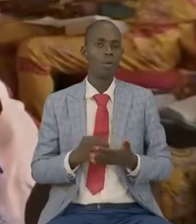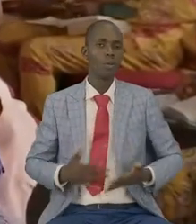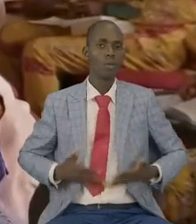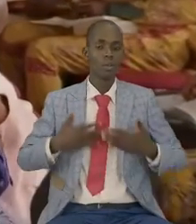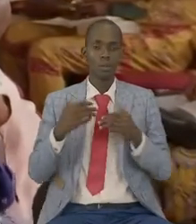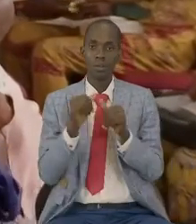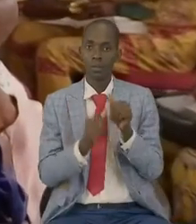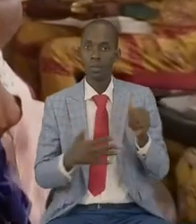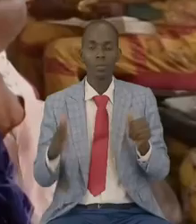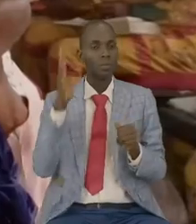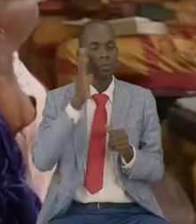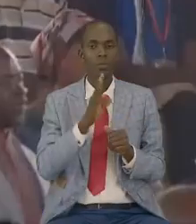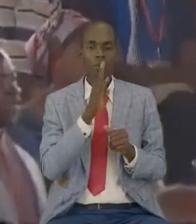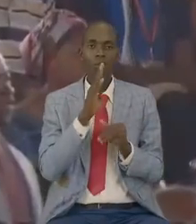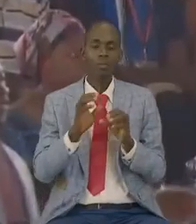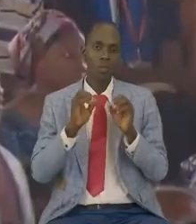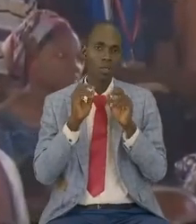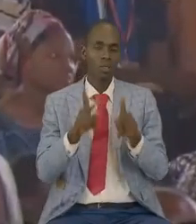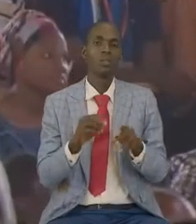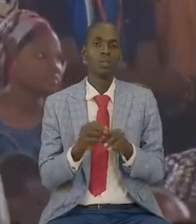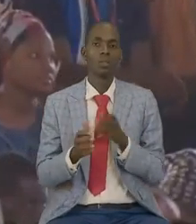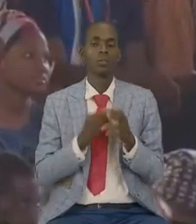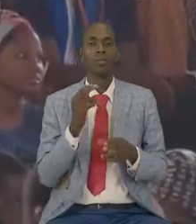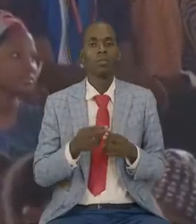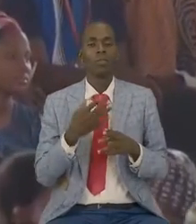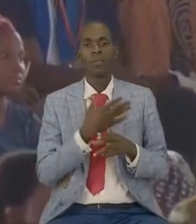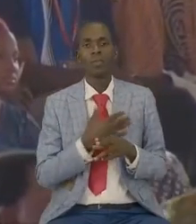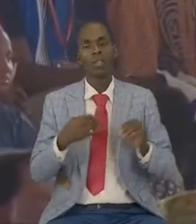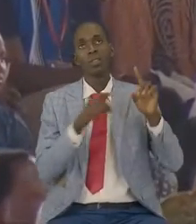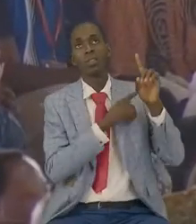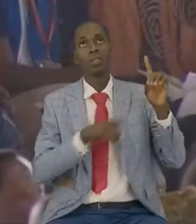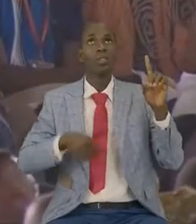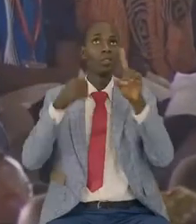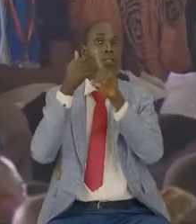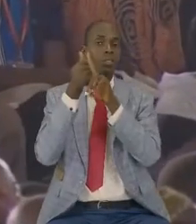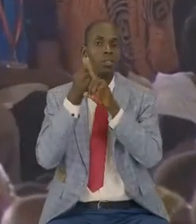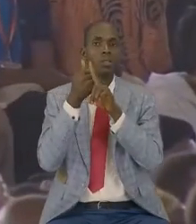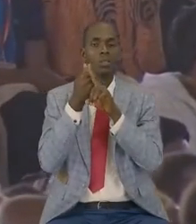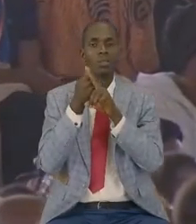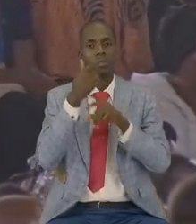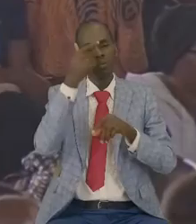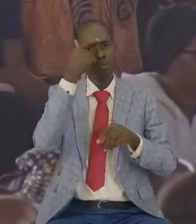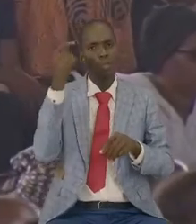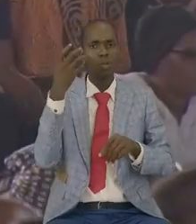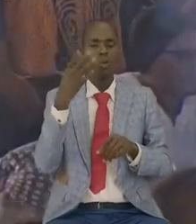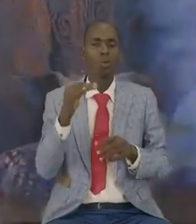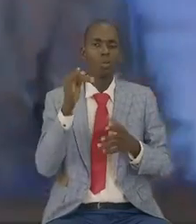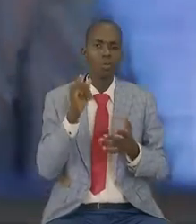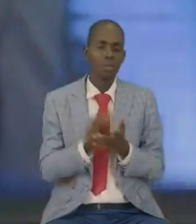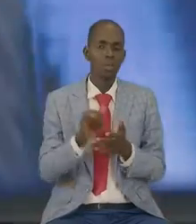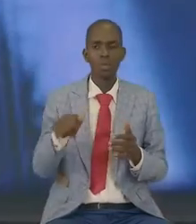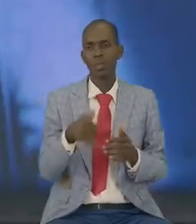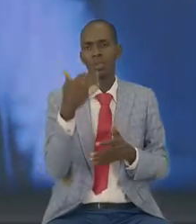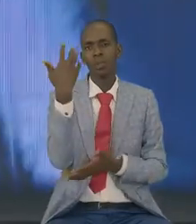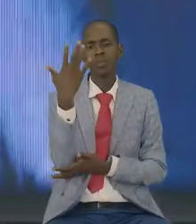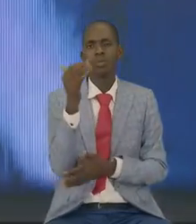everything will be all right. And the Lord himself, because of that other tree, which